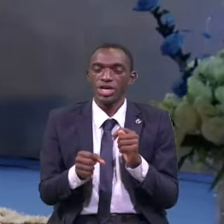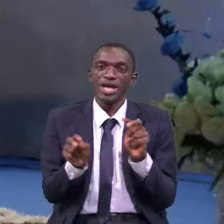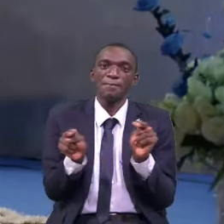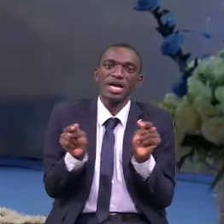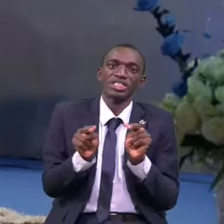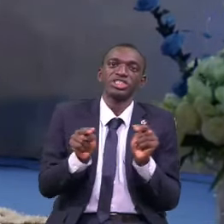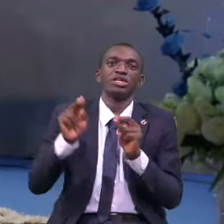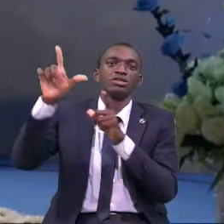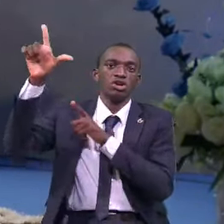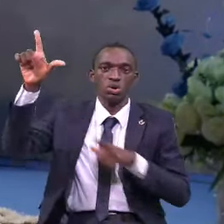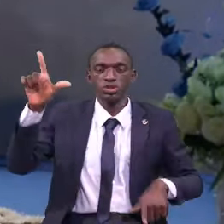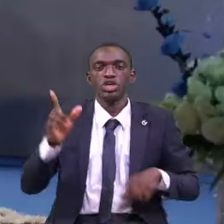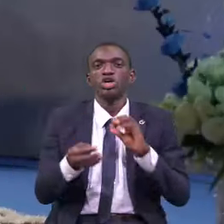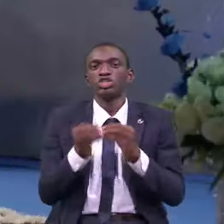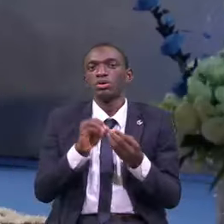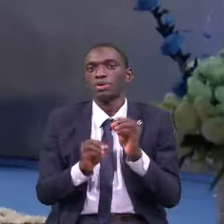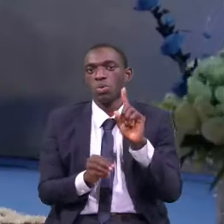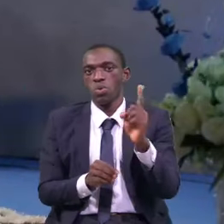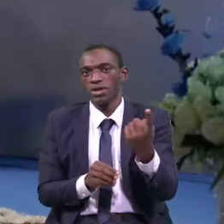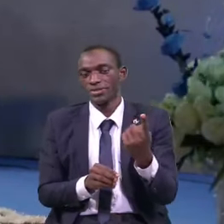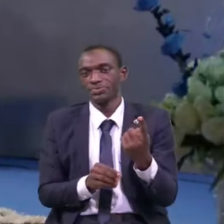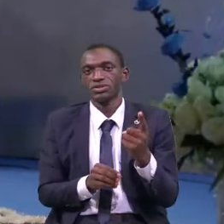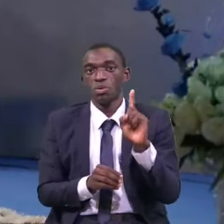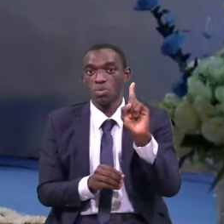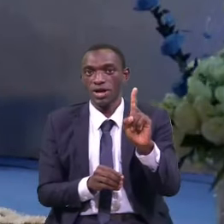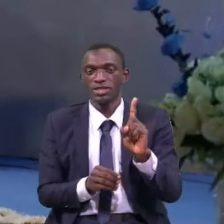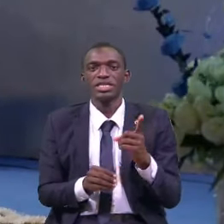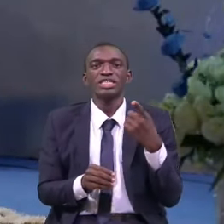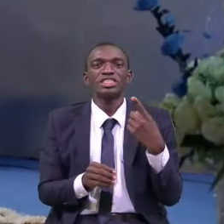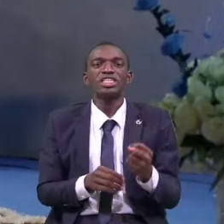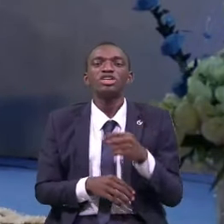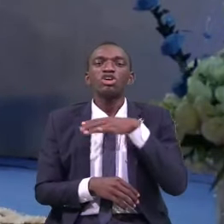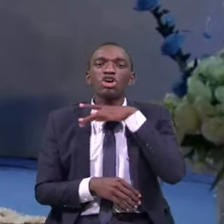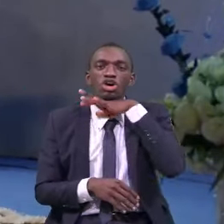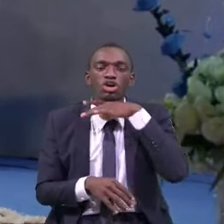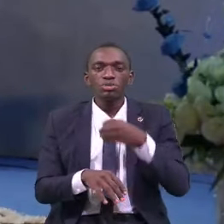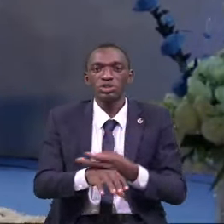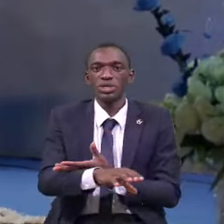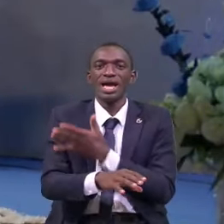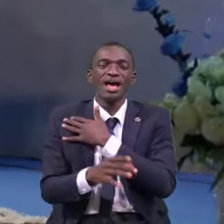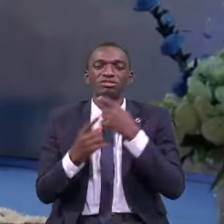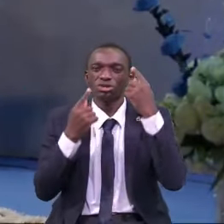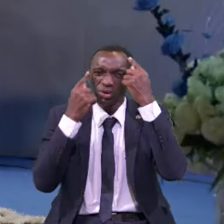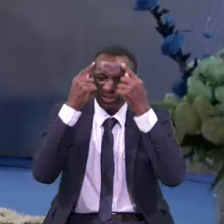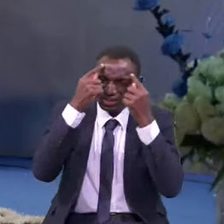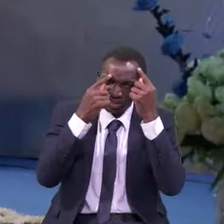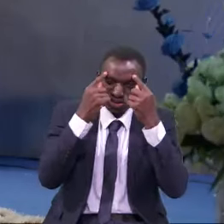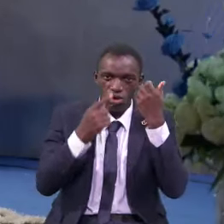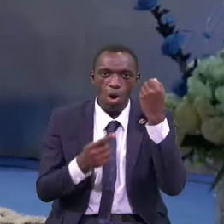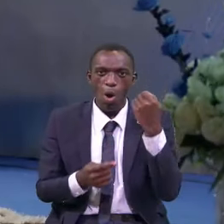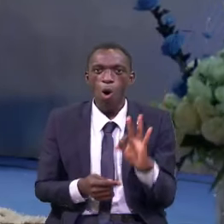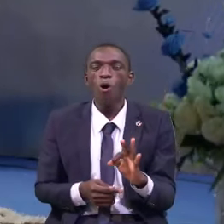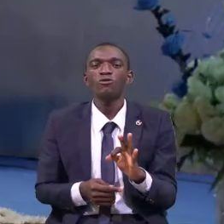Look at number one there. It's the corruption and the cogitations of all